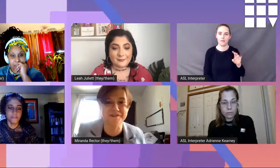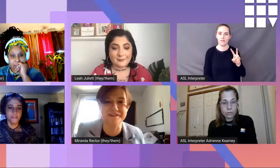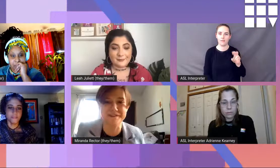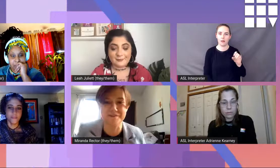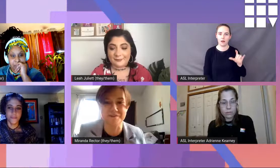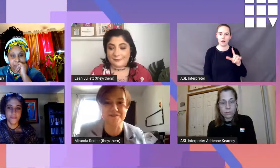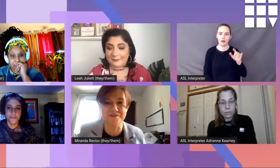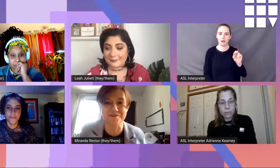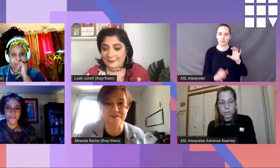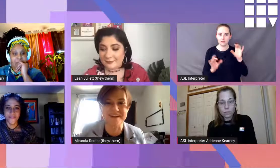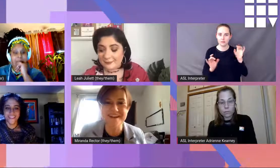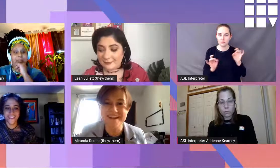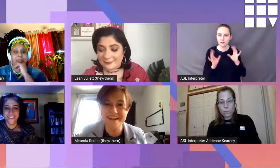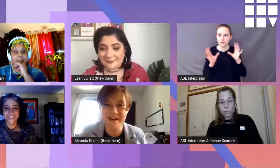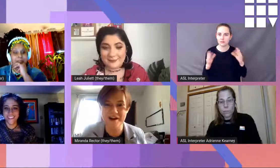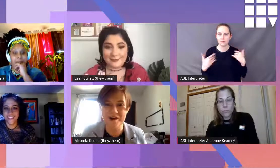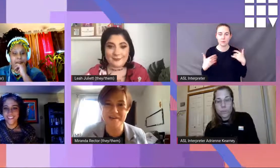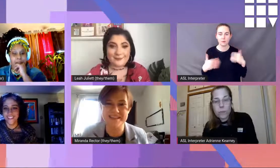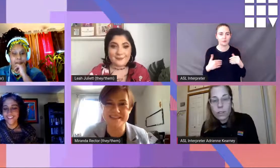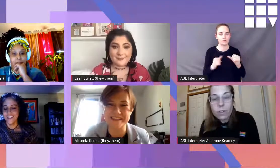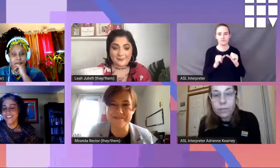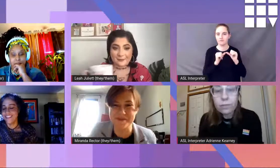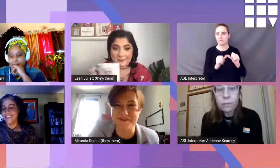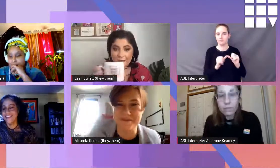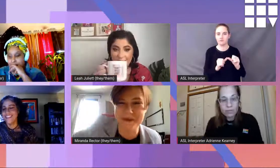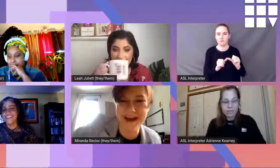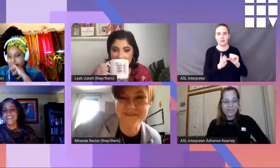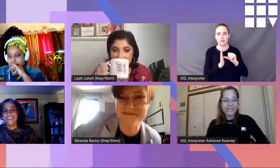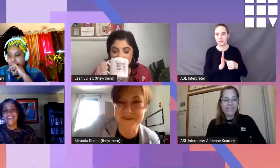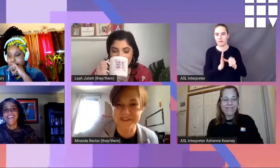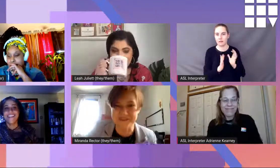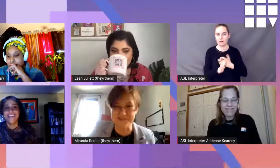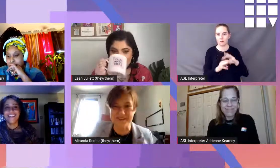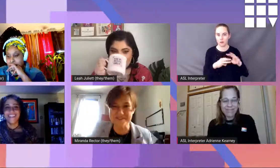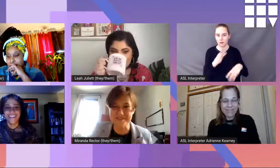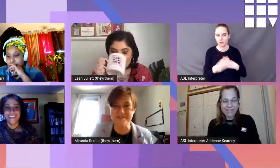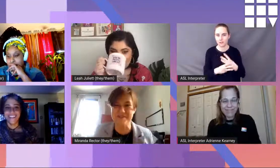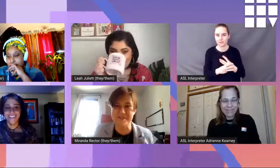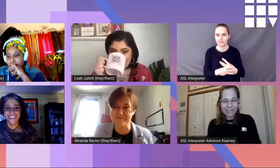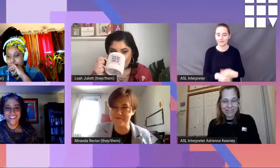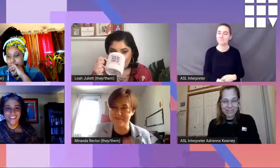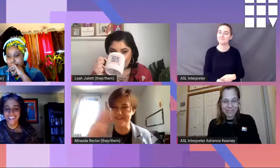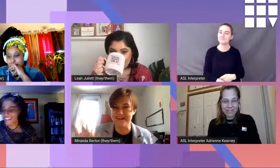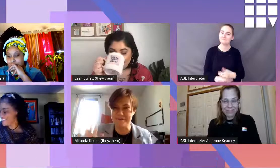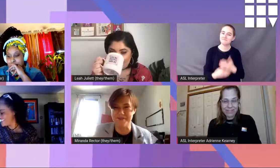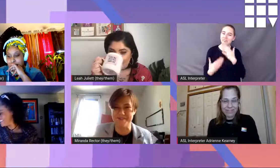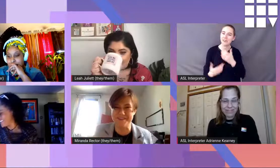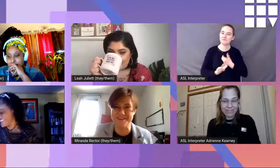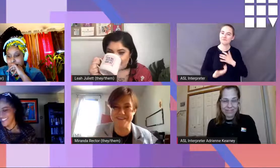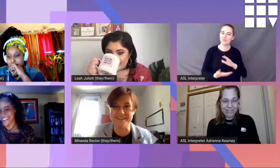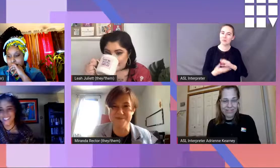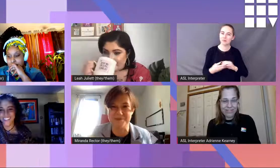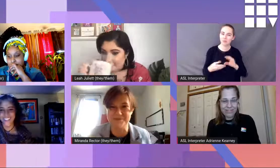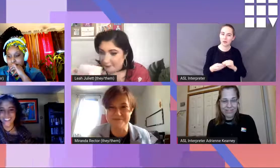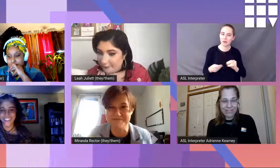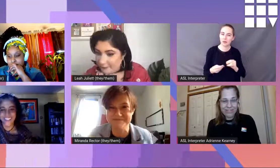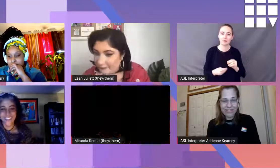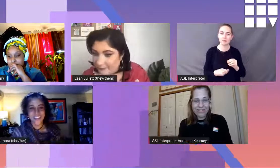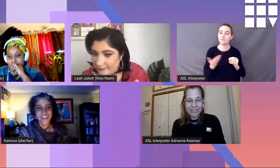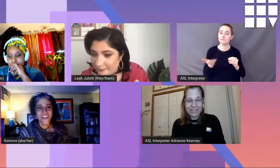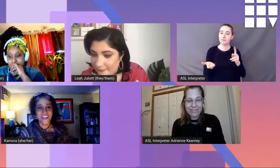for telling a little bit of your story. I see that Kamora is back with us for now, so I'm just going to hop off the live